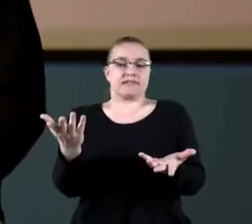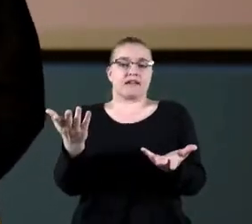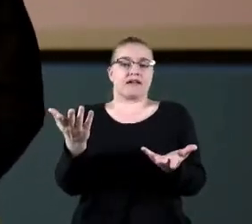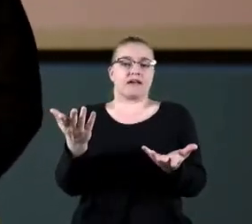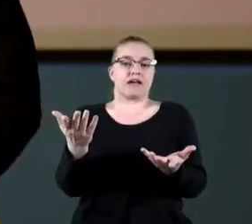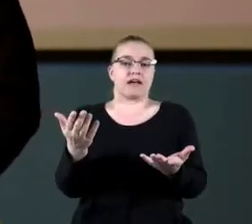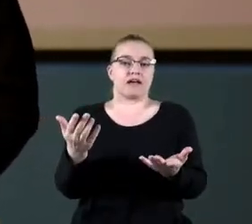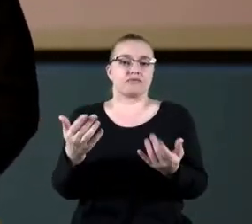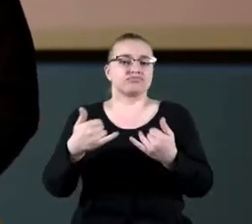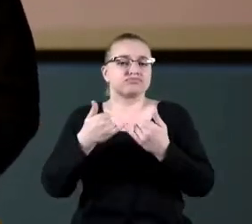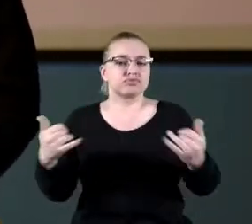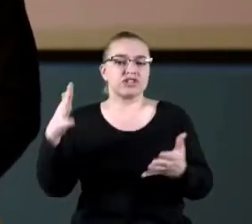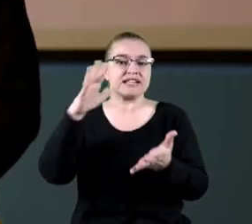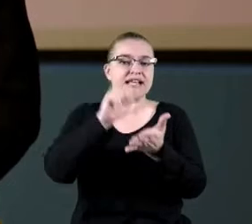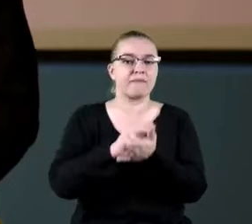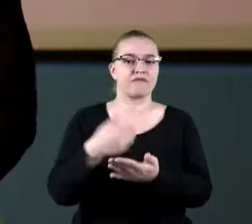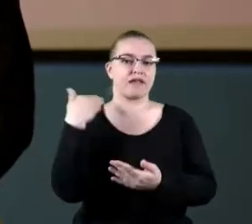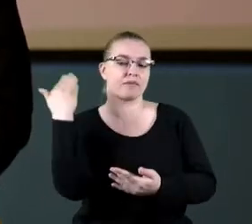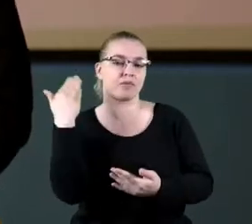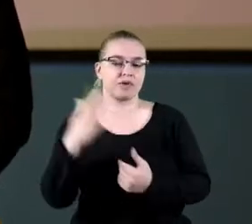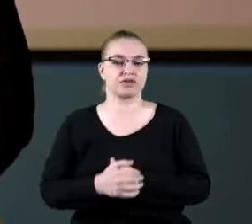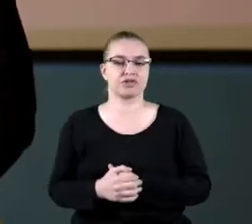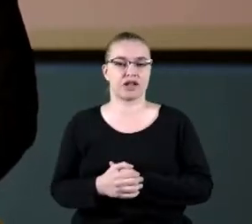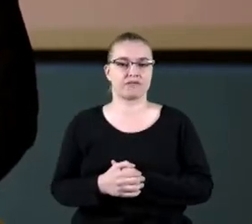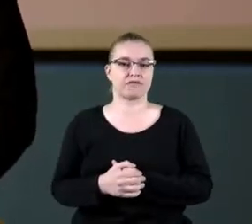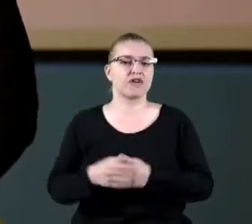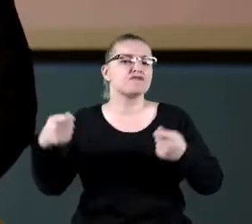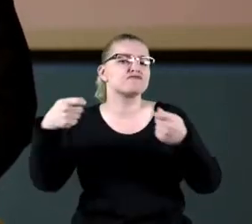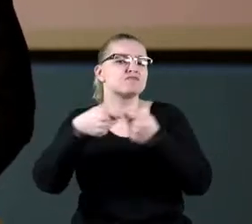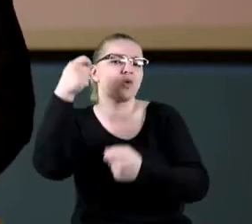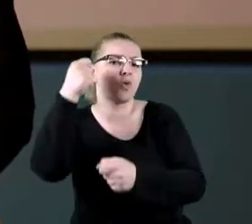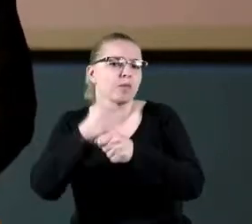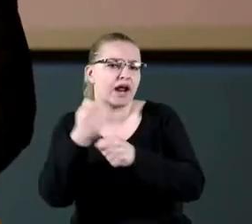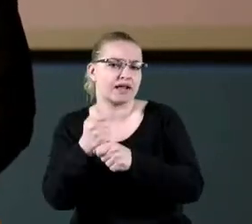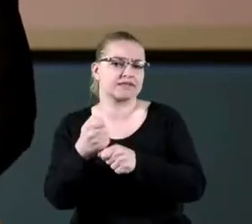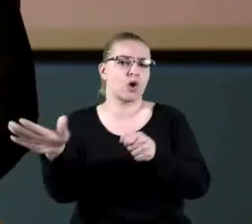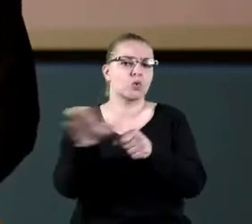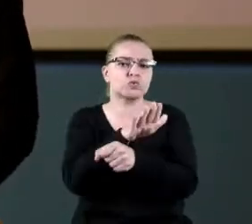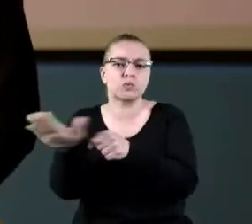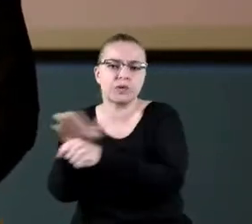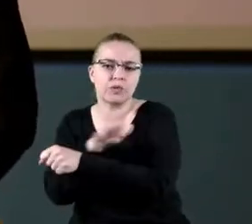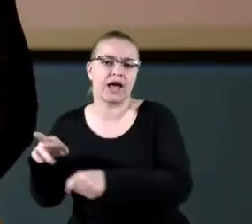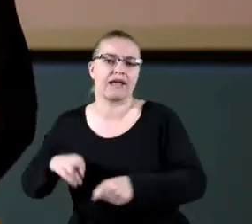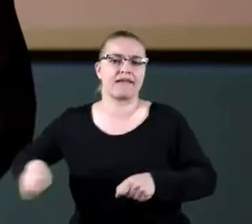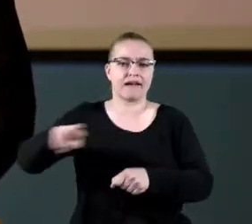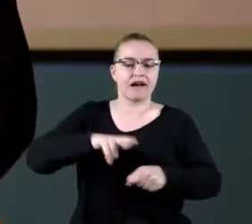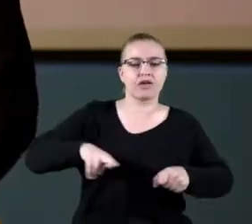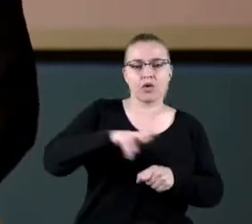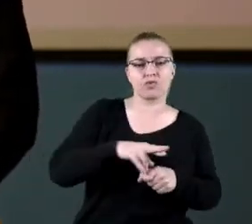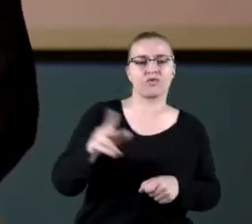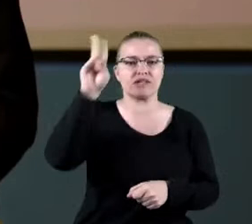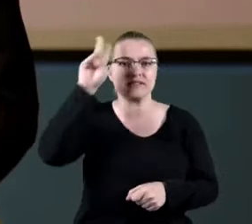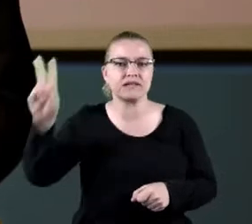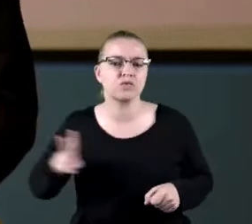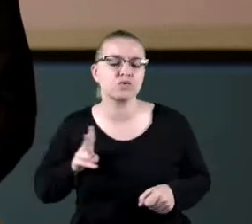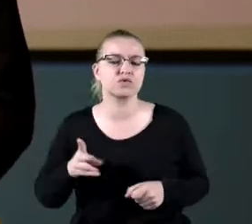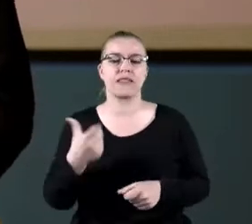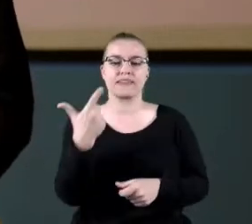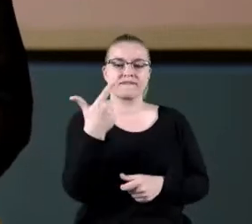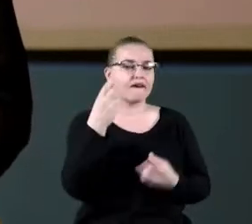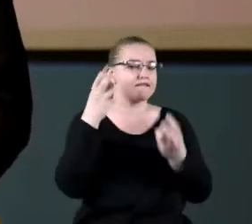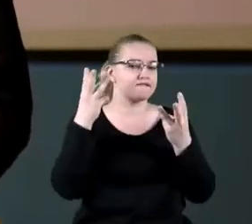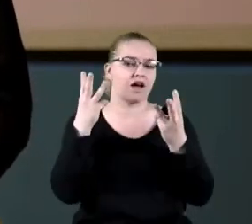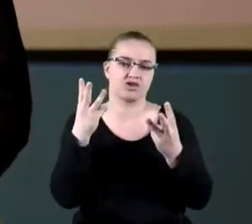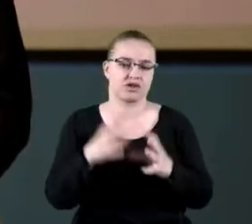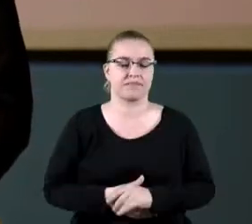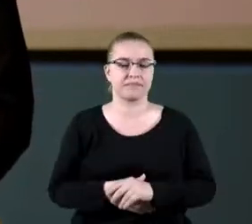Synergy and complementarity between region and institution are two ingredients which should be